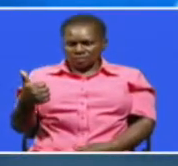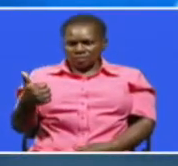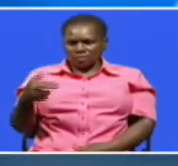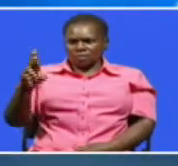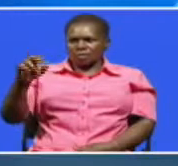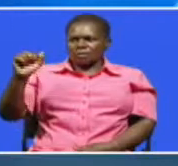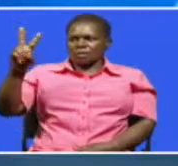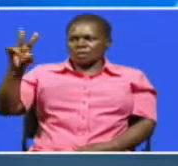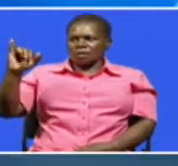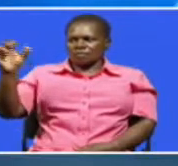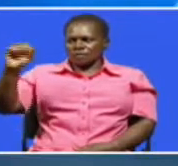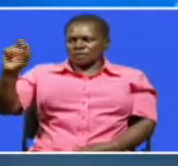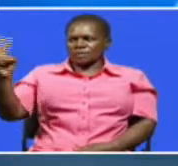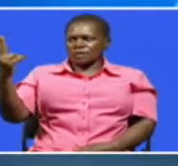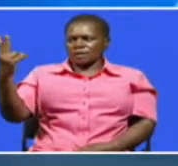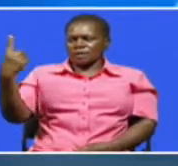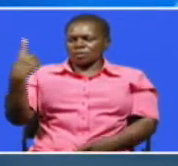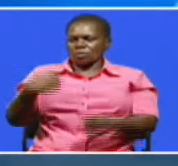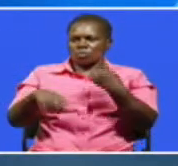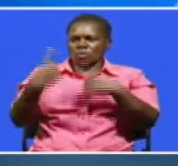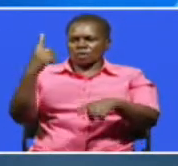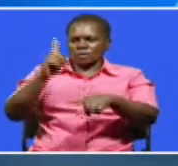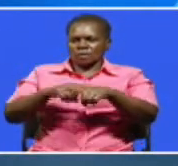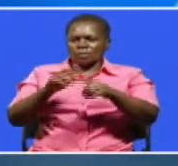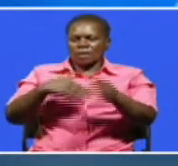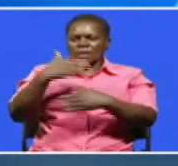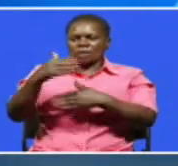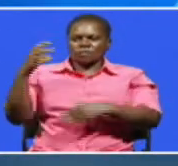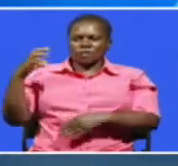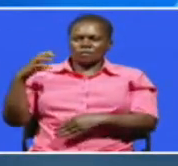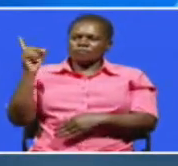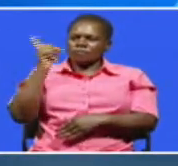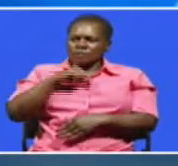Ravi Soni, got his second win of the season after a victorious finish in the Ramisi.